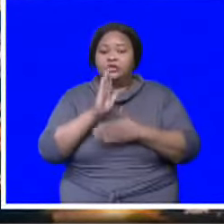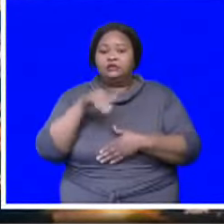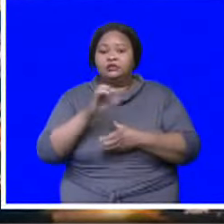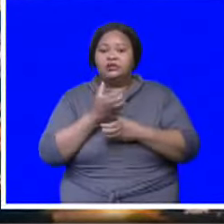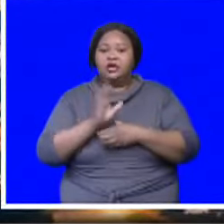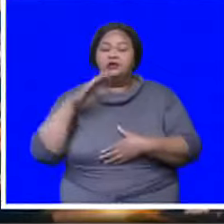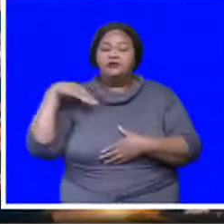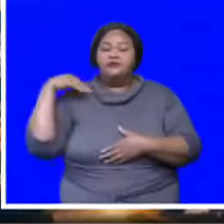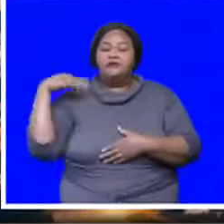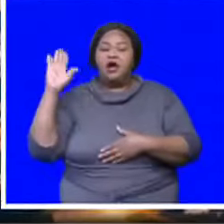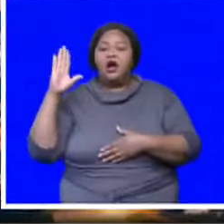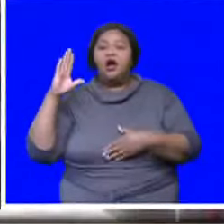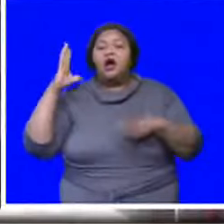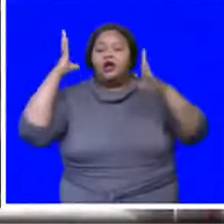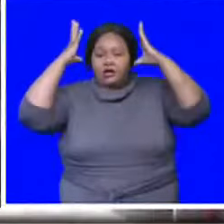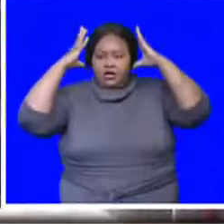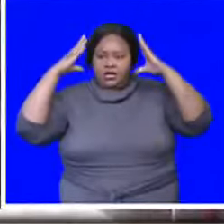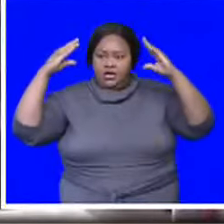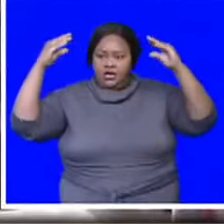Kingdom of Eswatini.